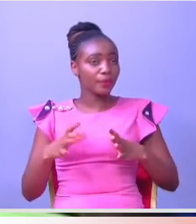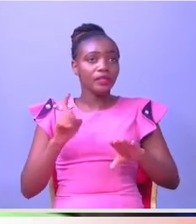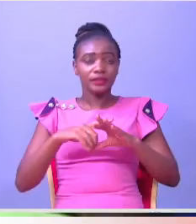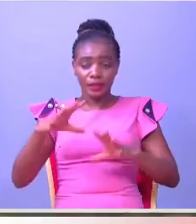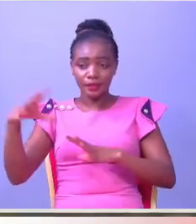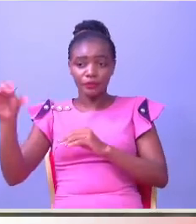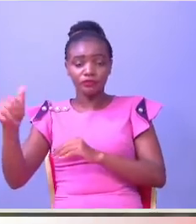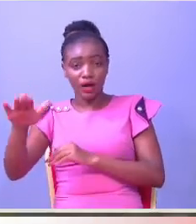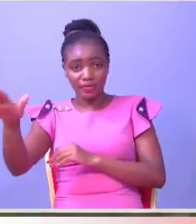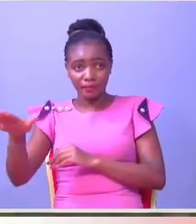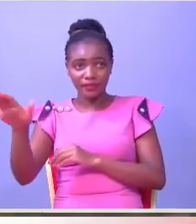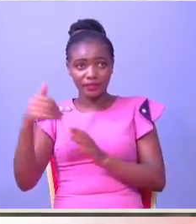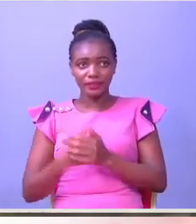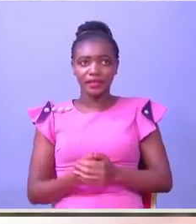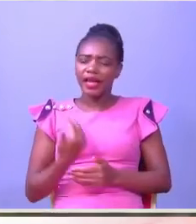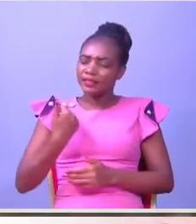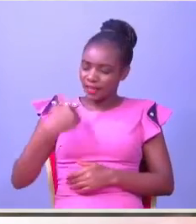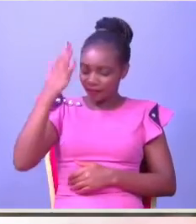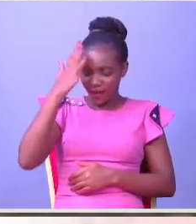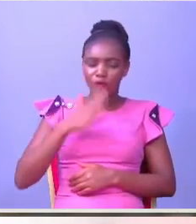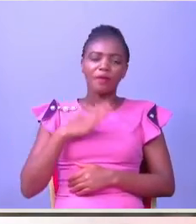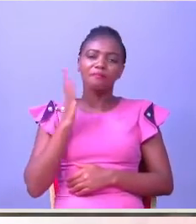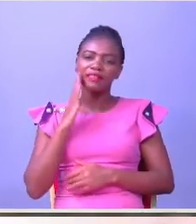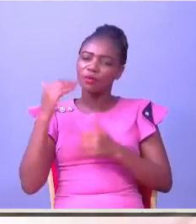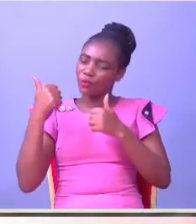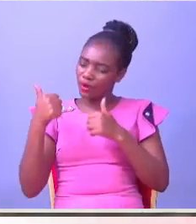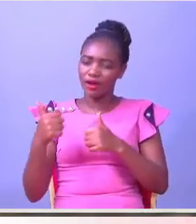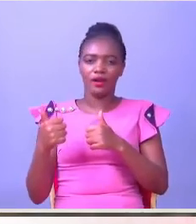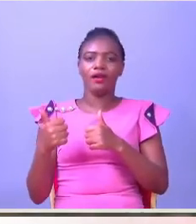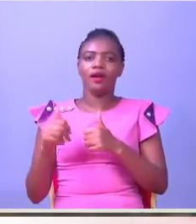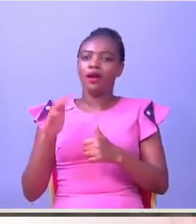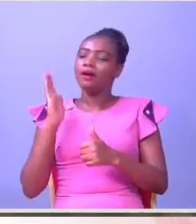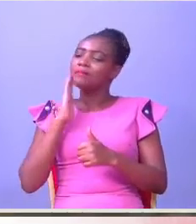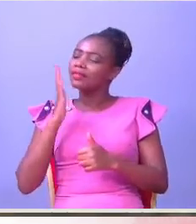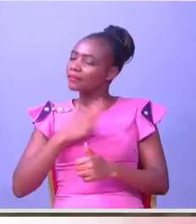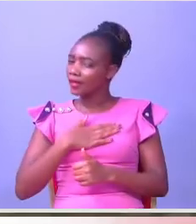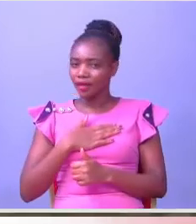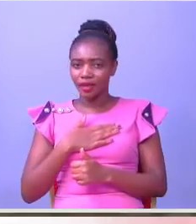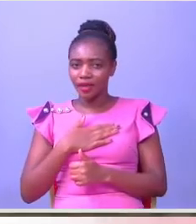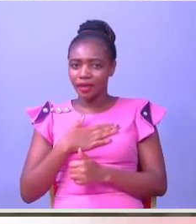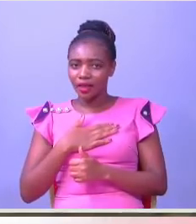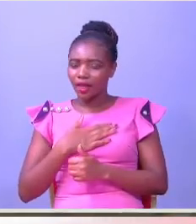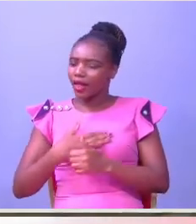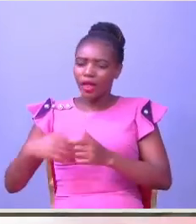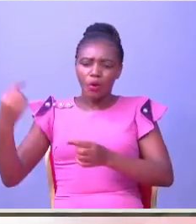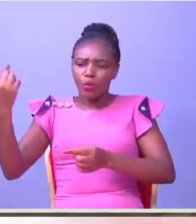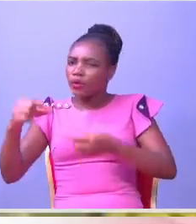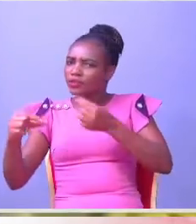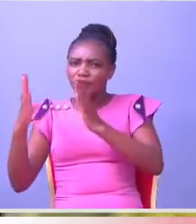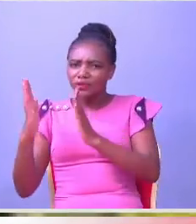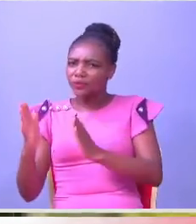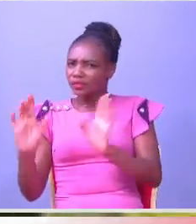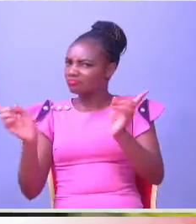and Kionganyo. Mimi vile najua mamangu si mchawi. Vile ametulea miaka yote. Vile walimfanya akakuwa mwenda kwa